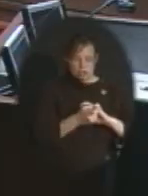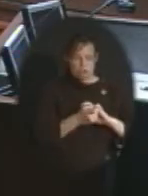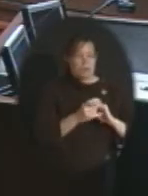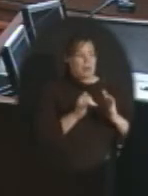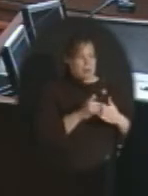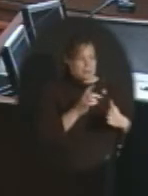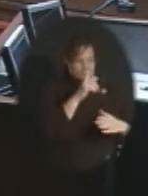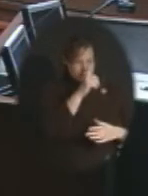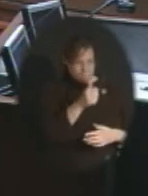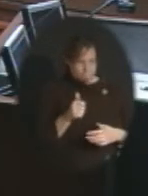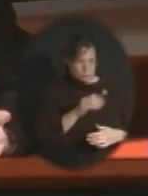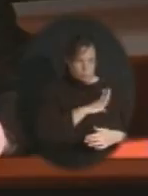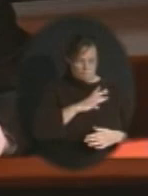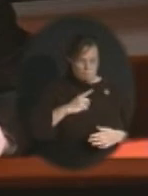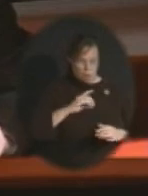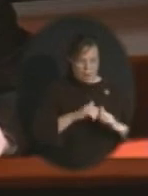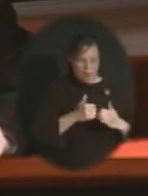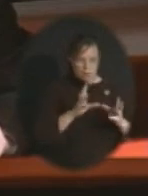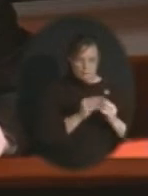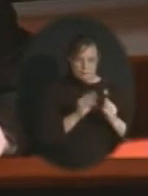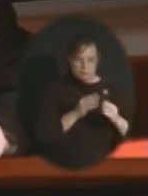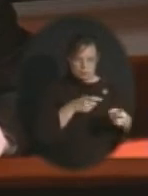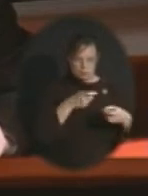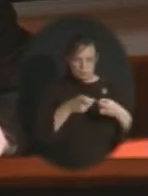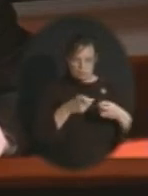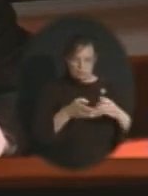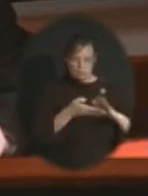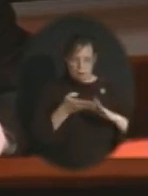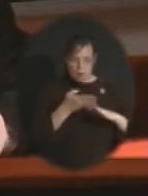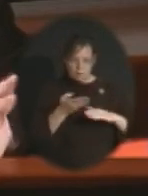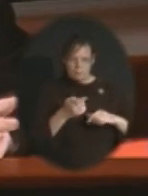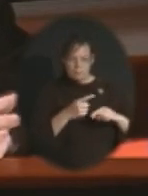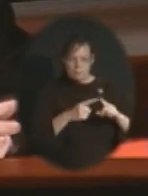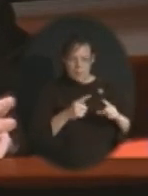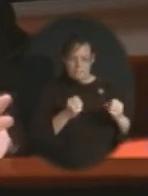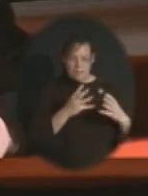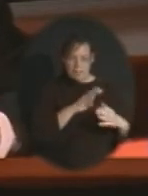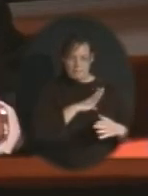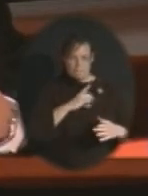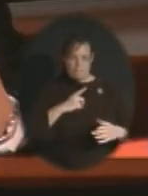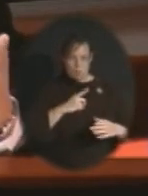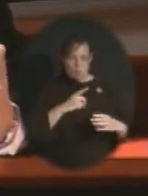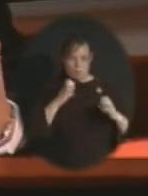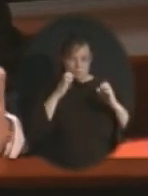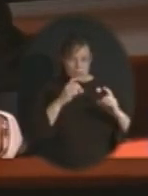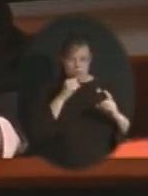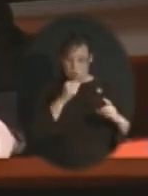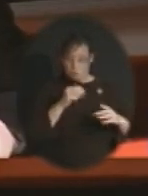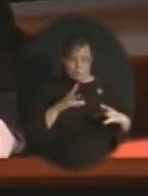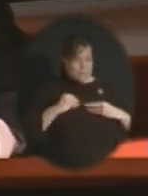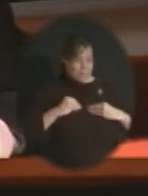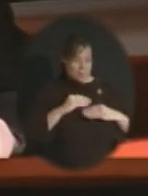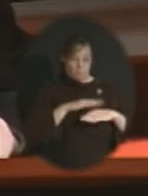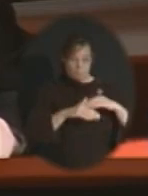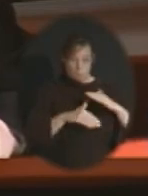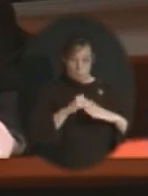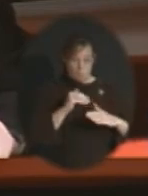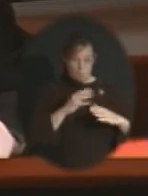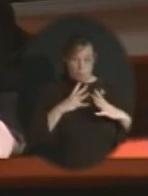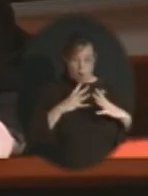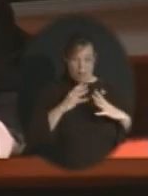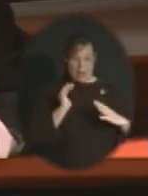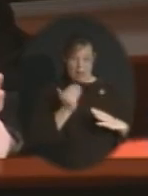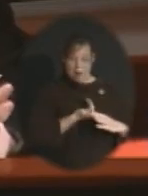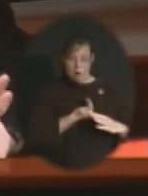discretion of the board in terms of the way your meetings are run. Many boards of education don't take a comfort break, but ours has always been